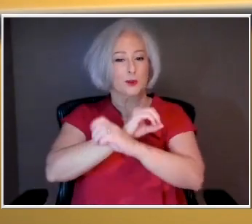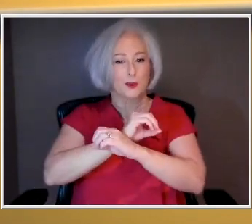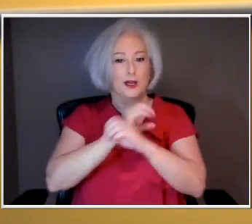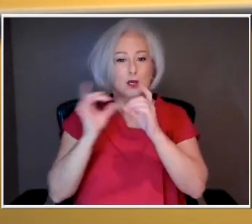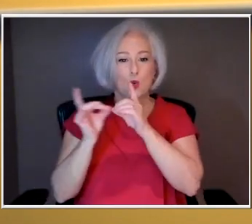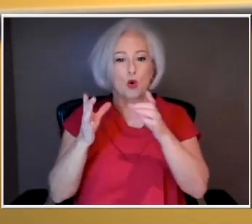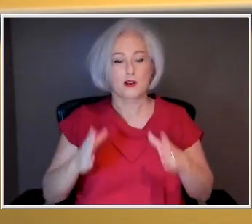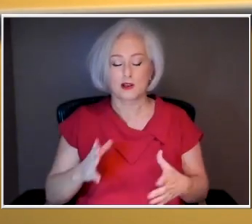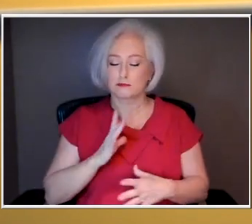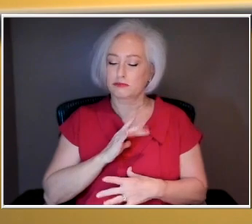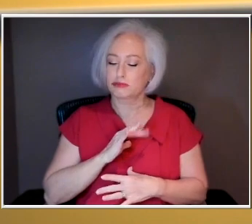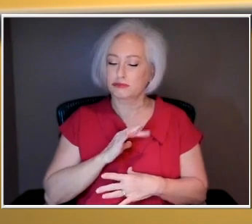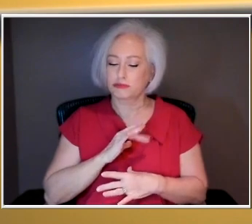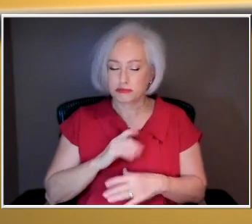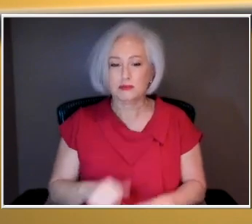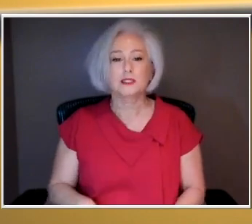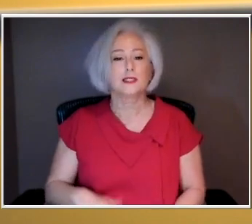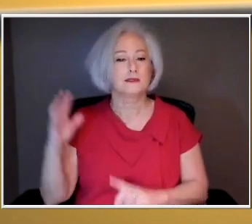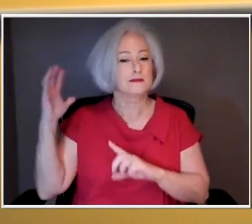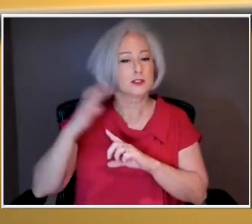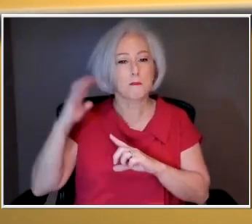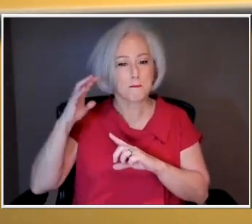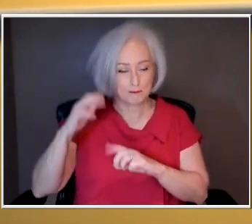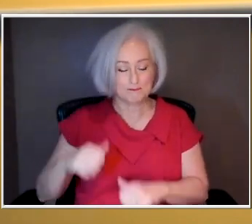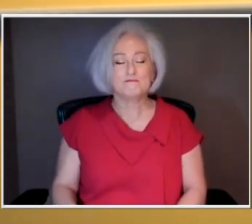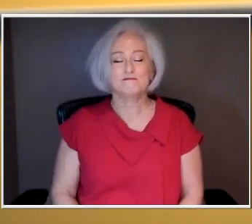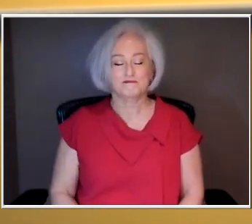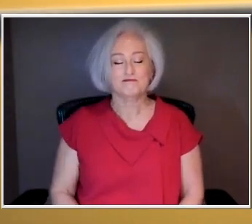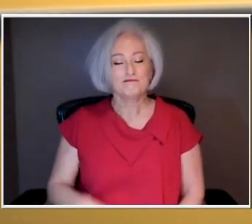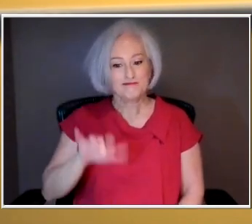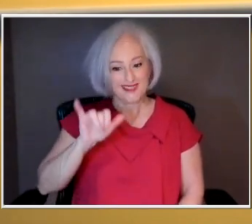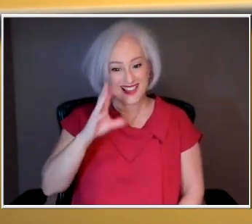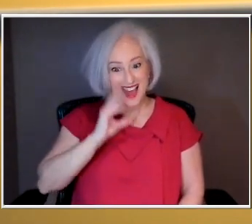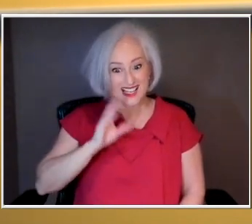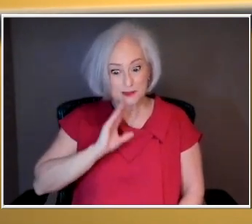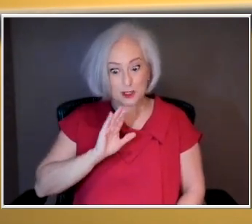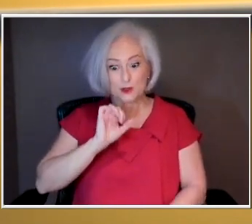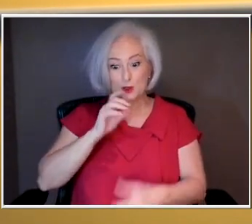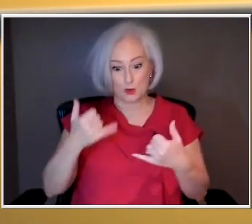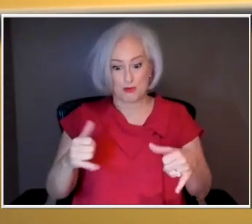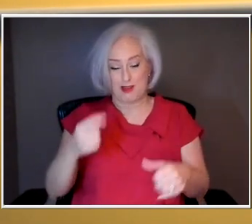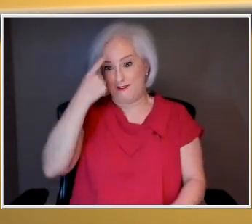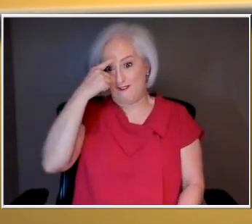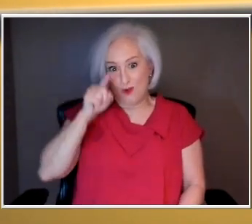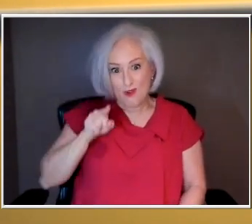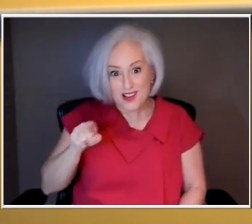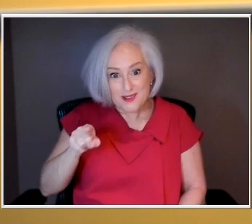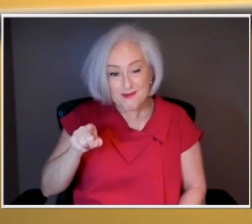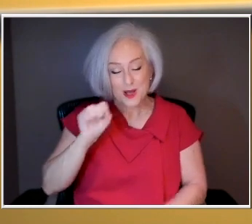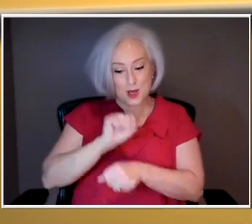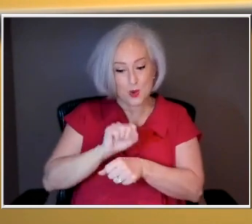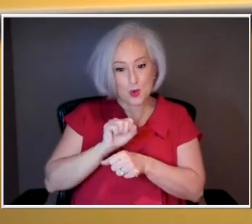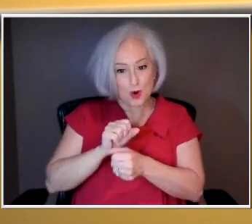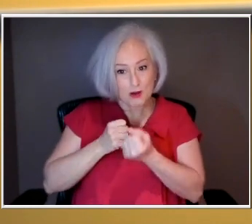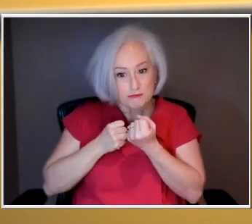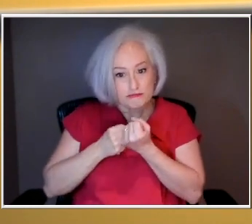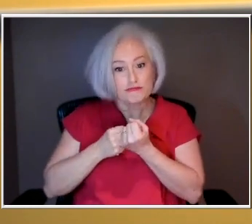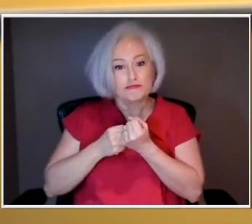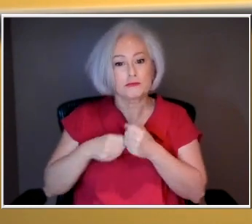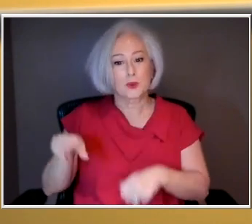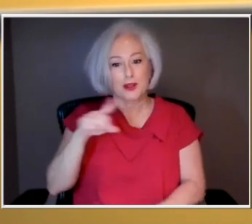world. And, you know, just getting this experience to actually play for him, work with him, Andy Reid is everything he's cracked up to be. Andy Reid is truly one of the